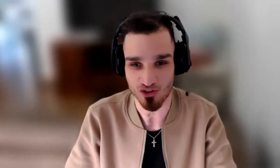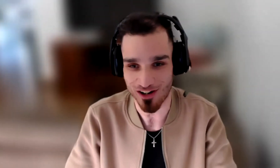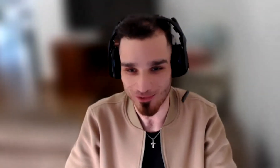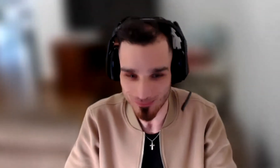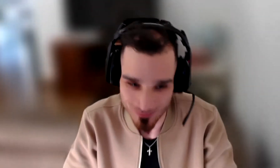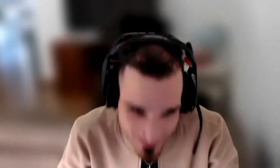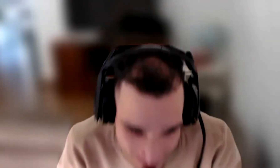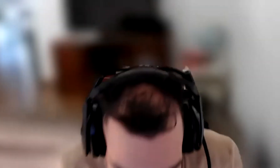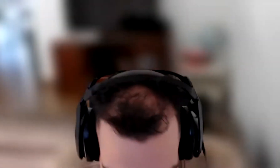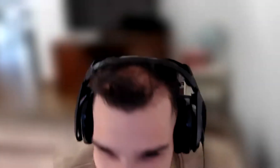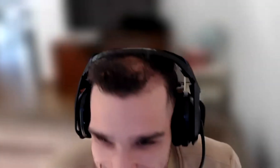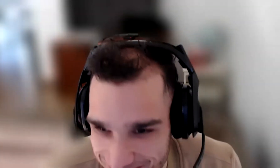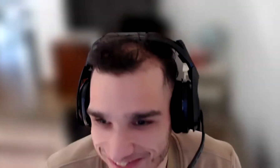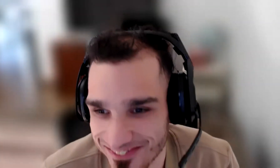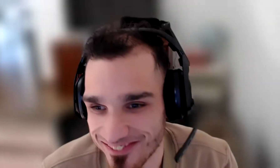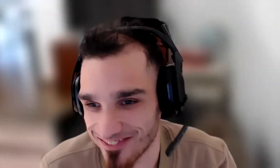I appreciate it.